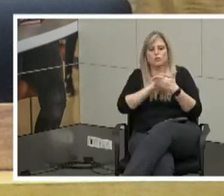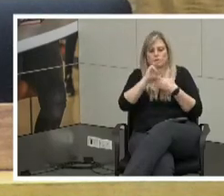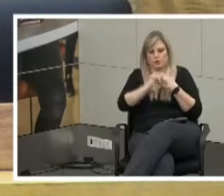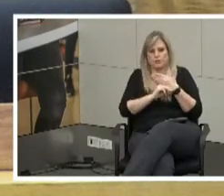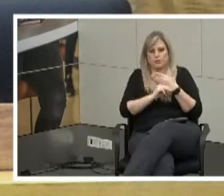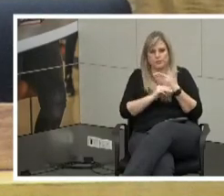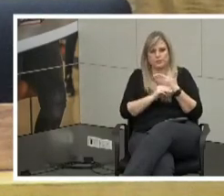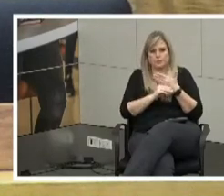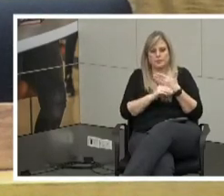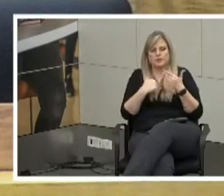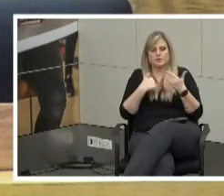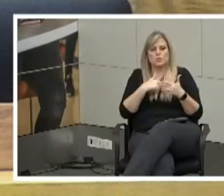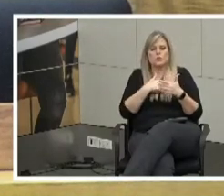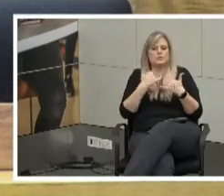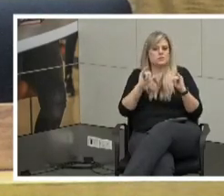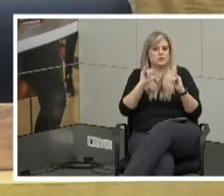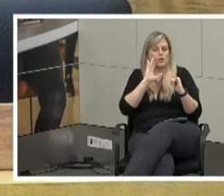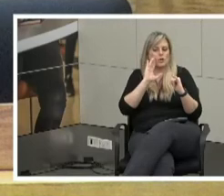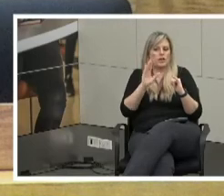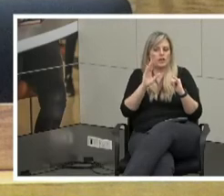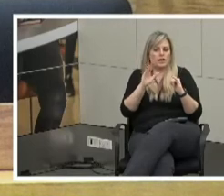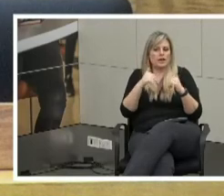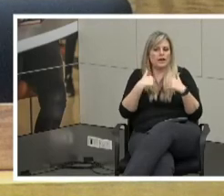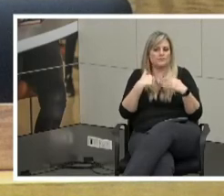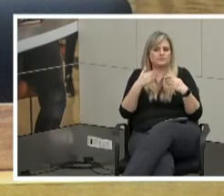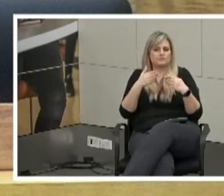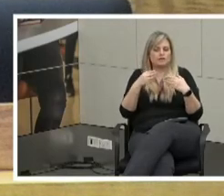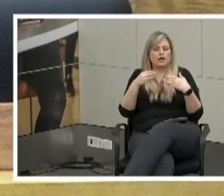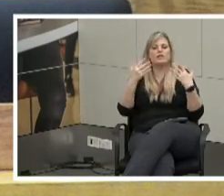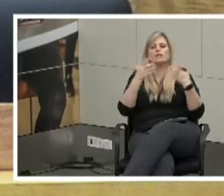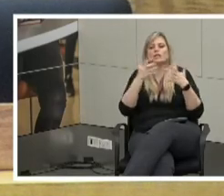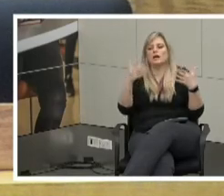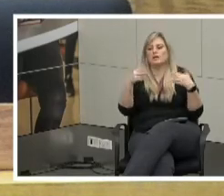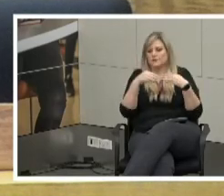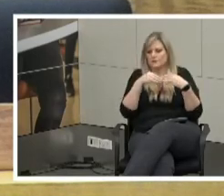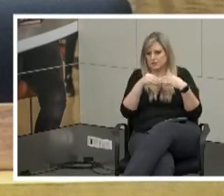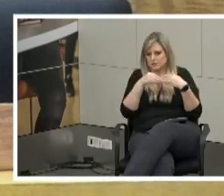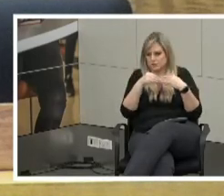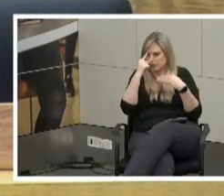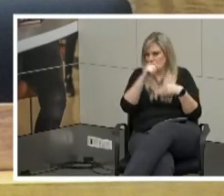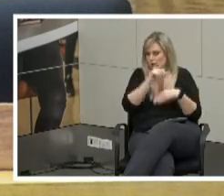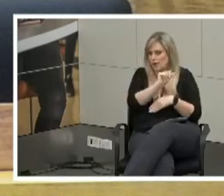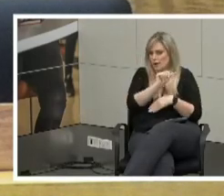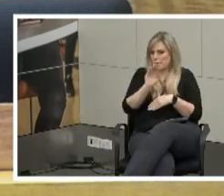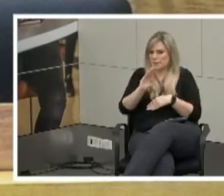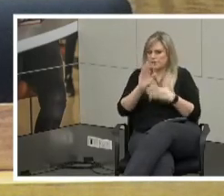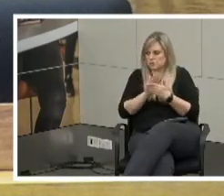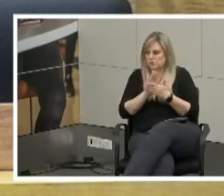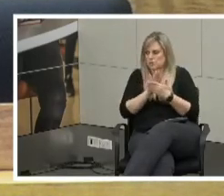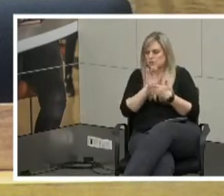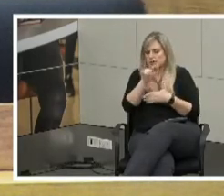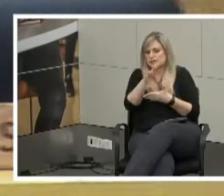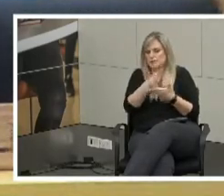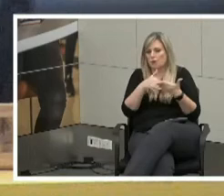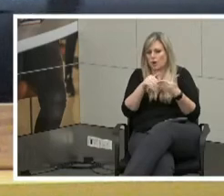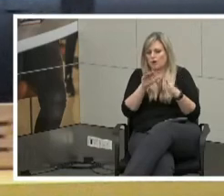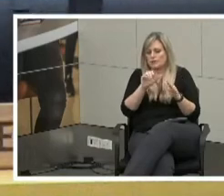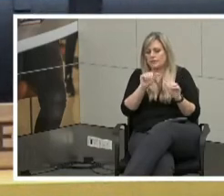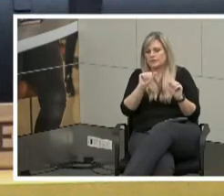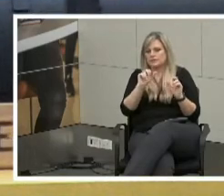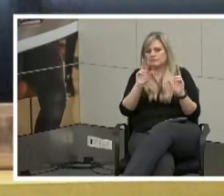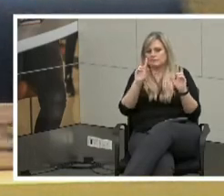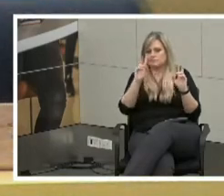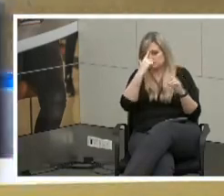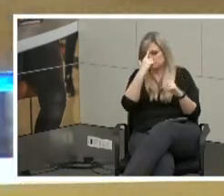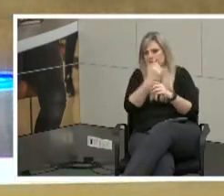curriculum uh we're still going to give wide latitude to the A and B schools that's part of the autonomous nature that